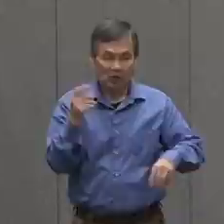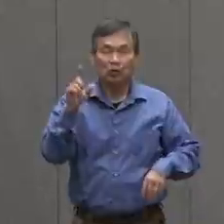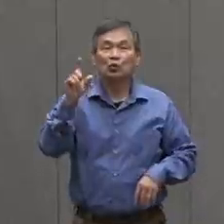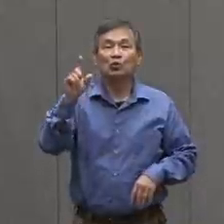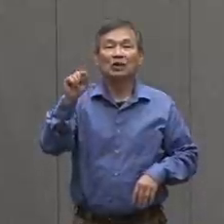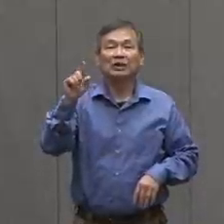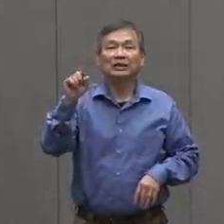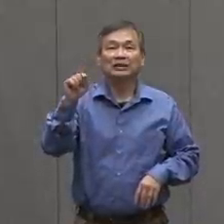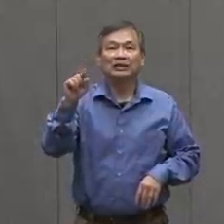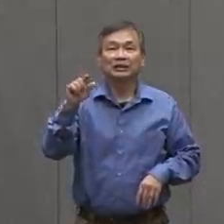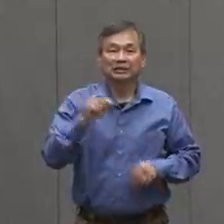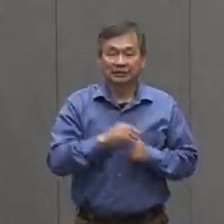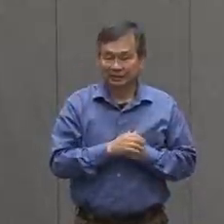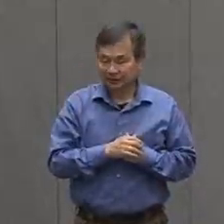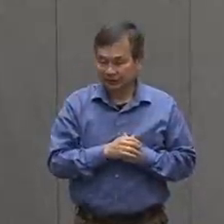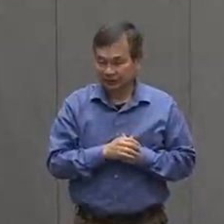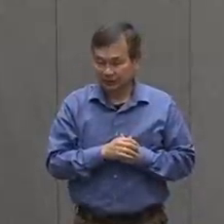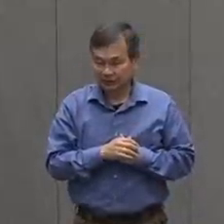20.